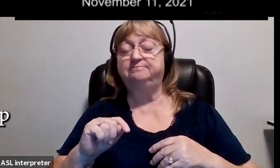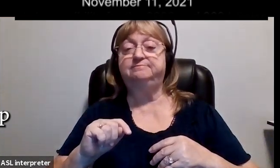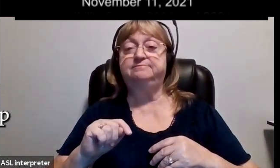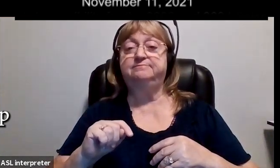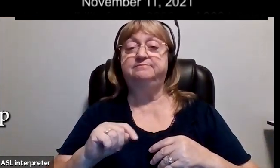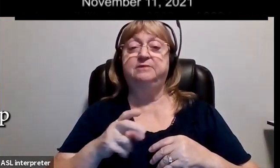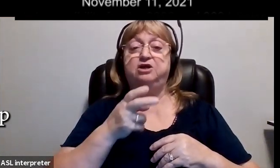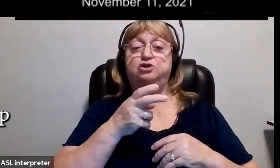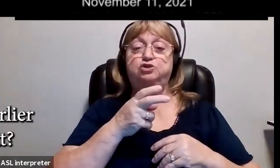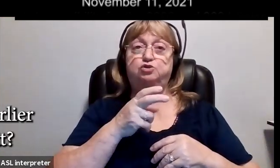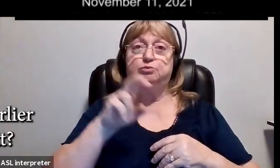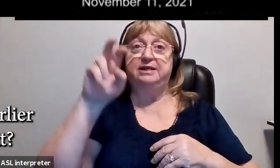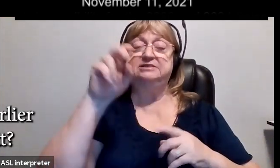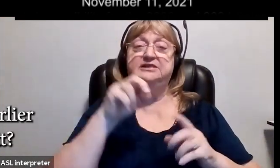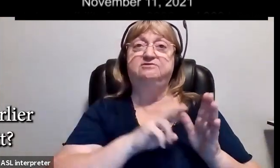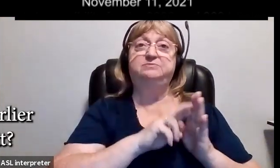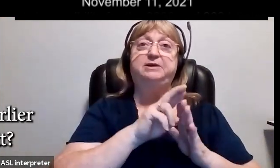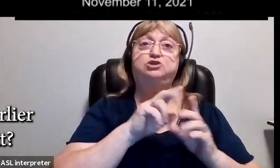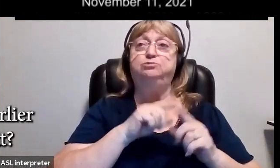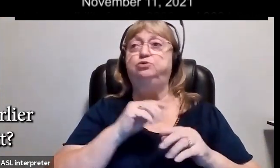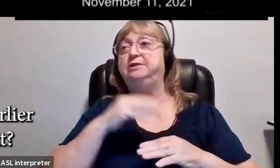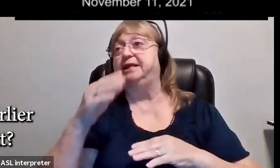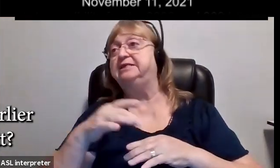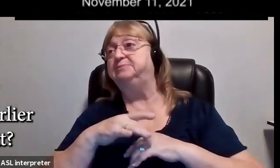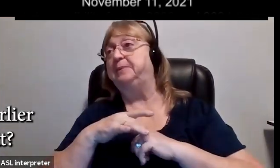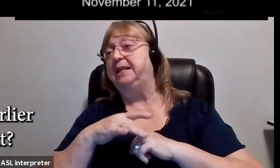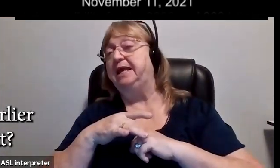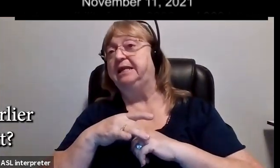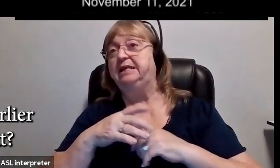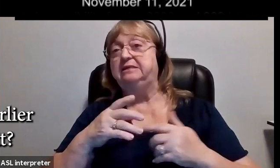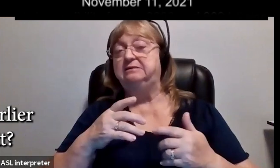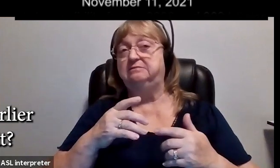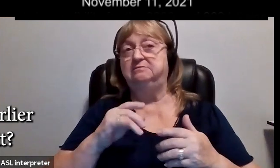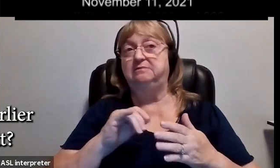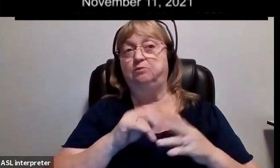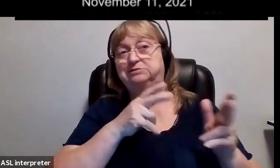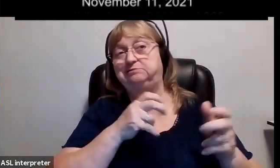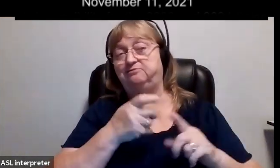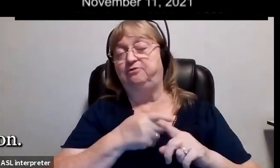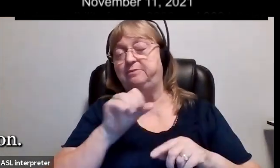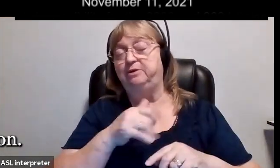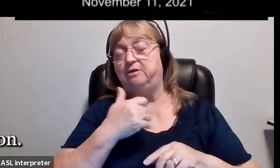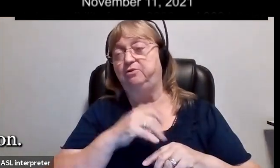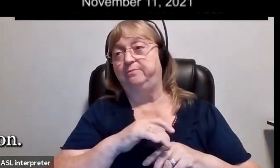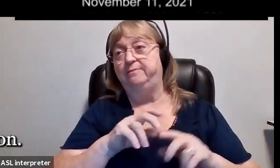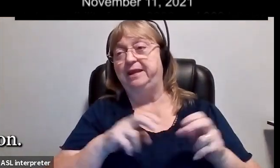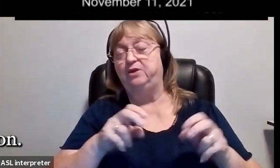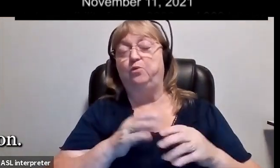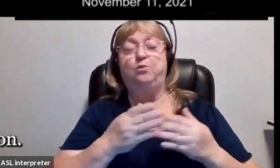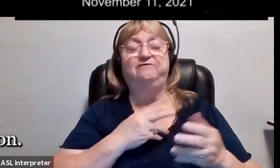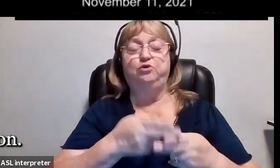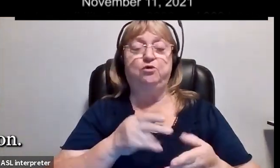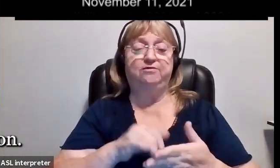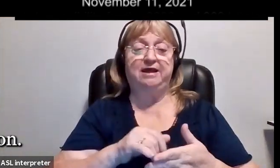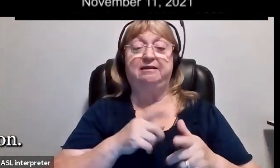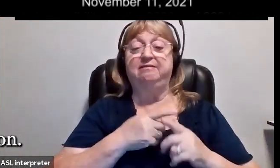of spaceship to the next planet, given our, extrapolation from our earlier panel, whatever you're going to call it. And again, more